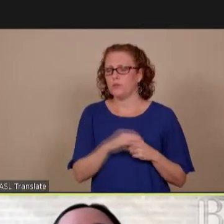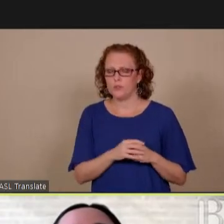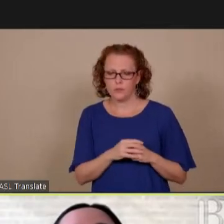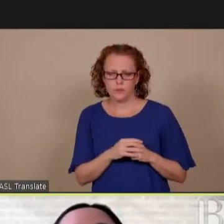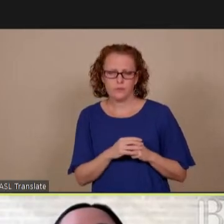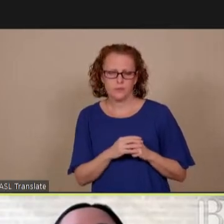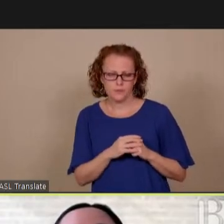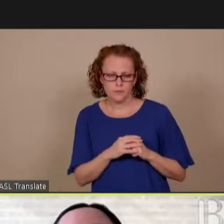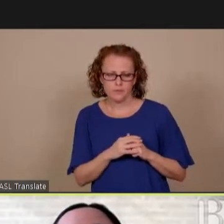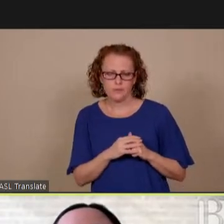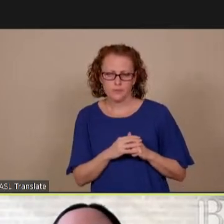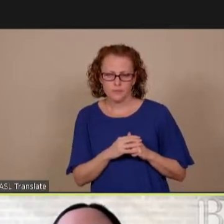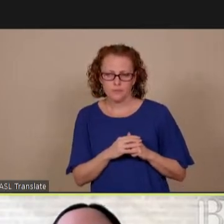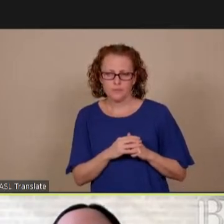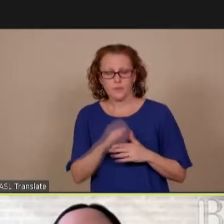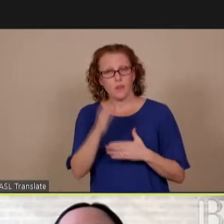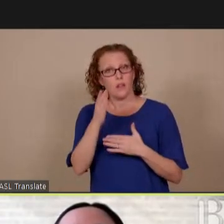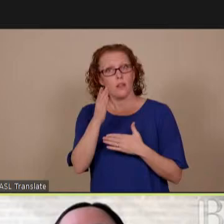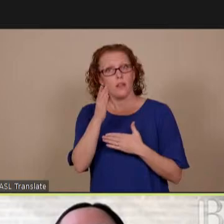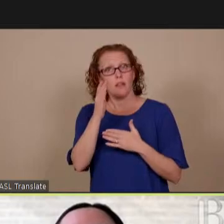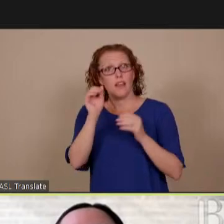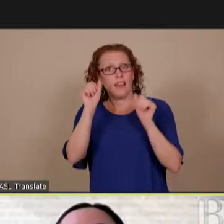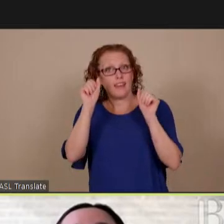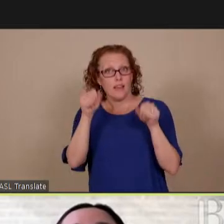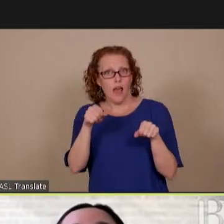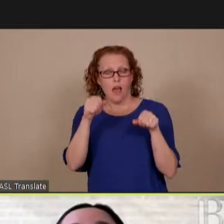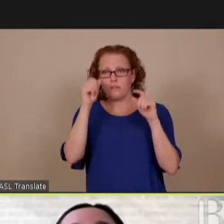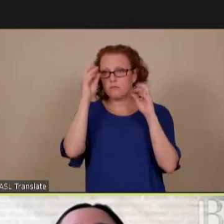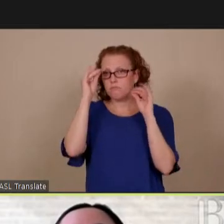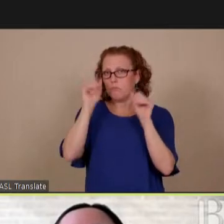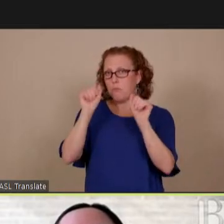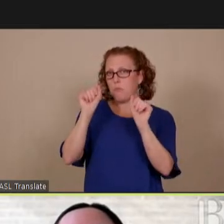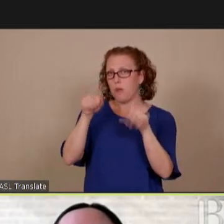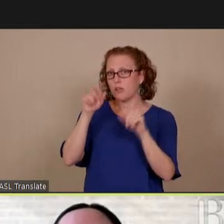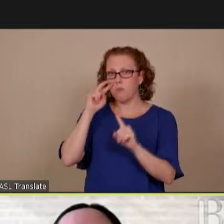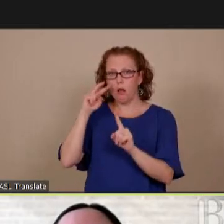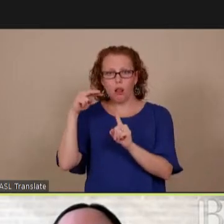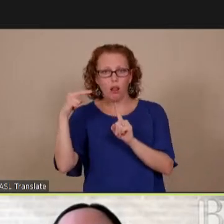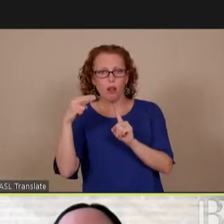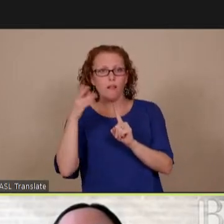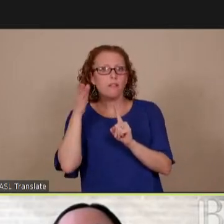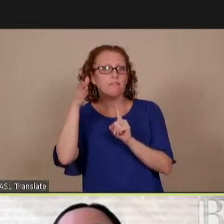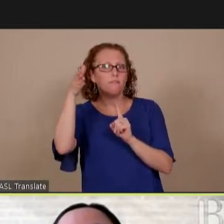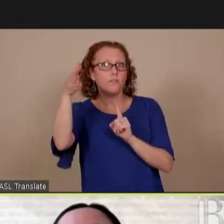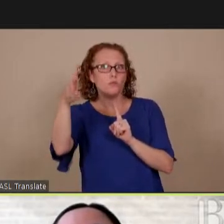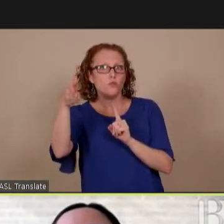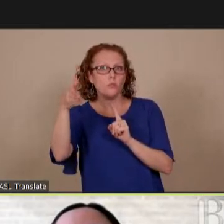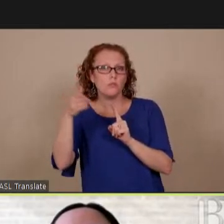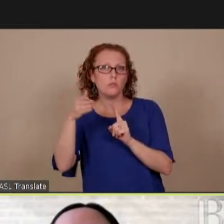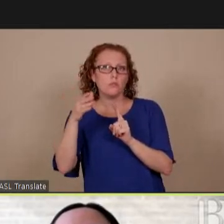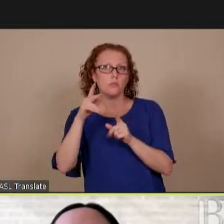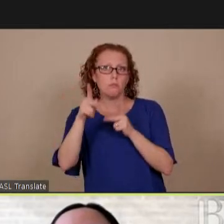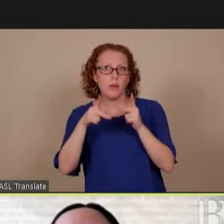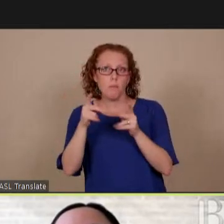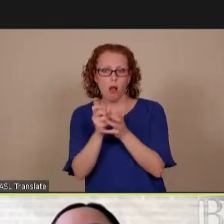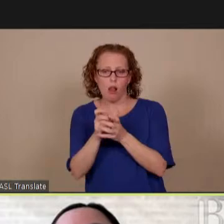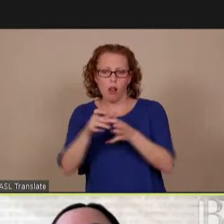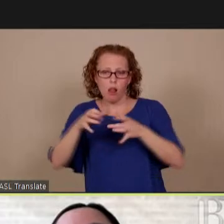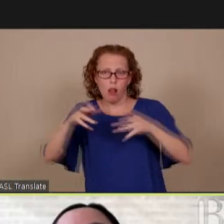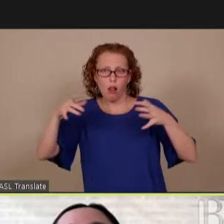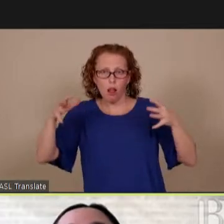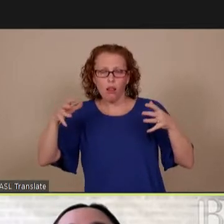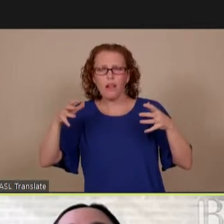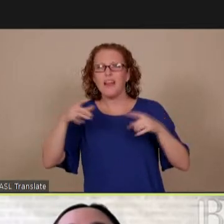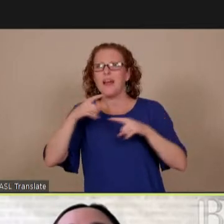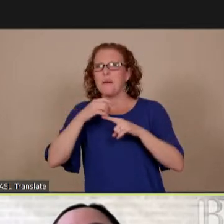future population growth. However, that is very limited, and those circumstances include when